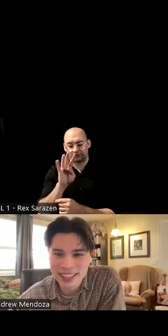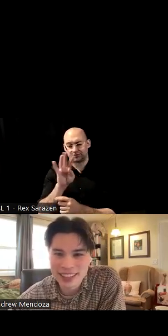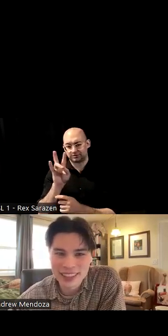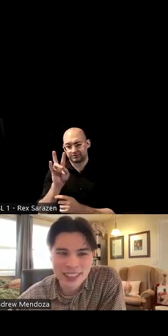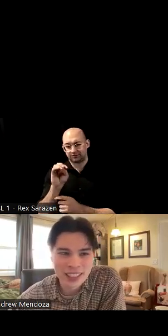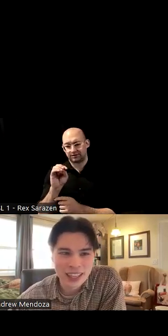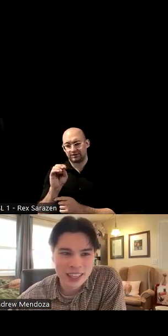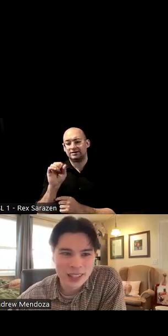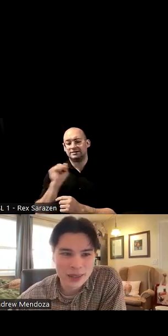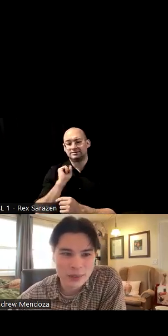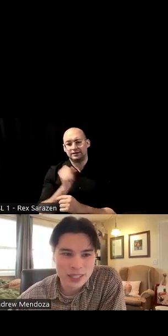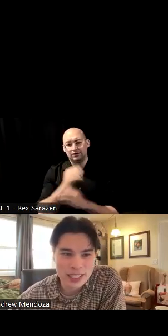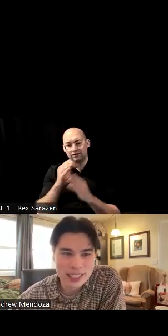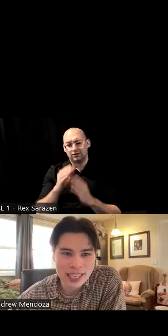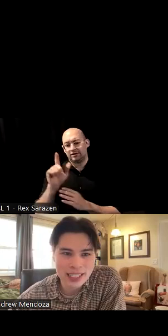Senator Laird